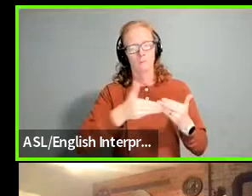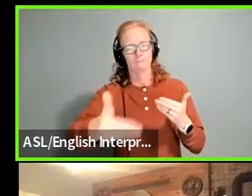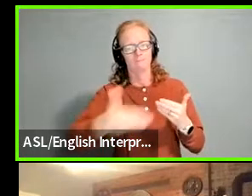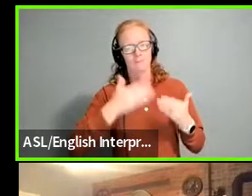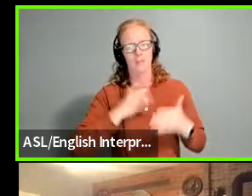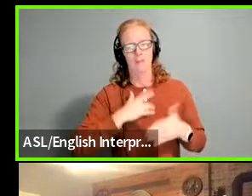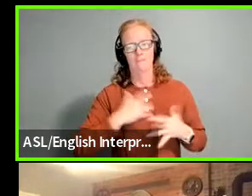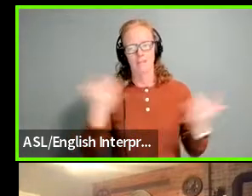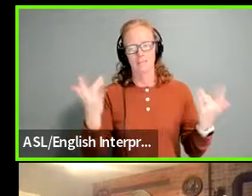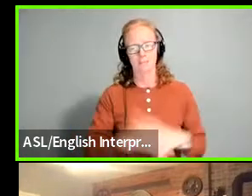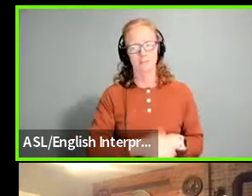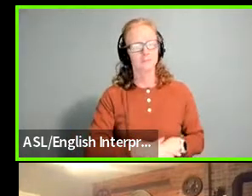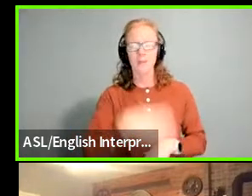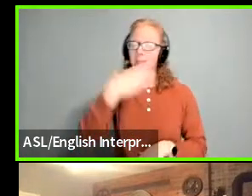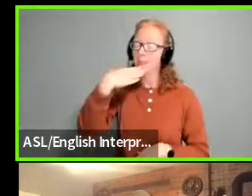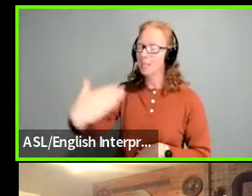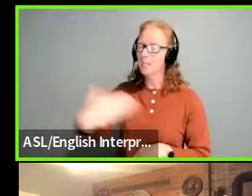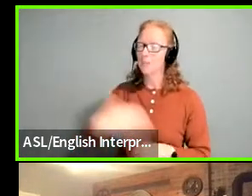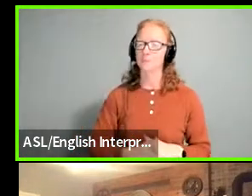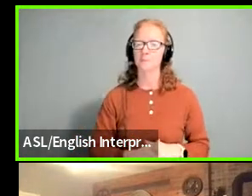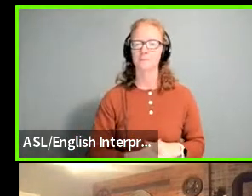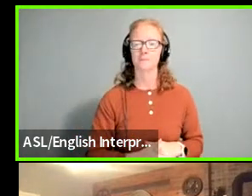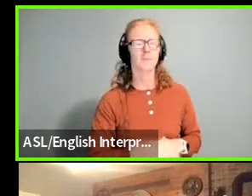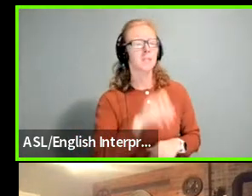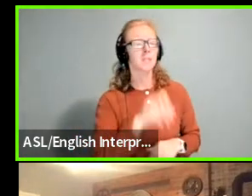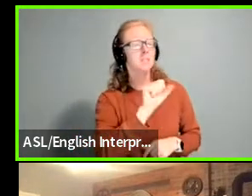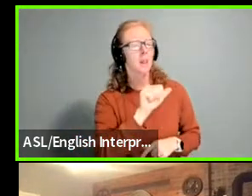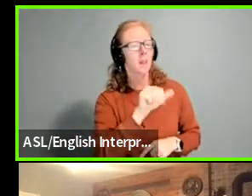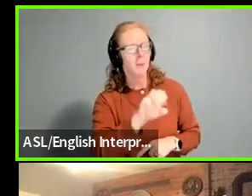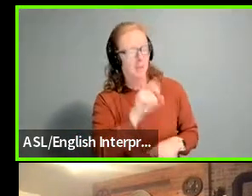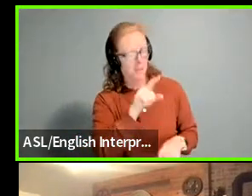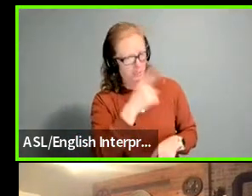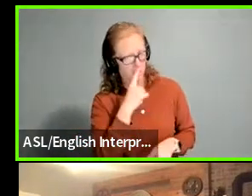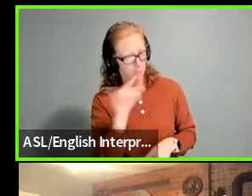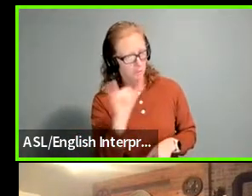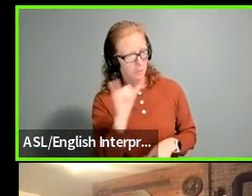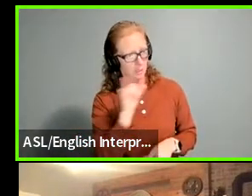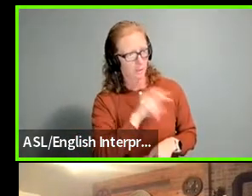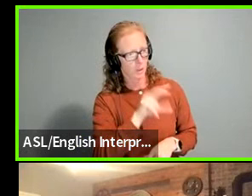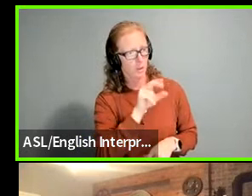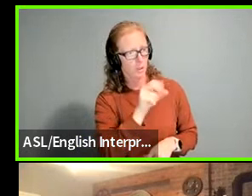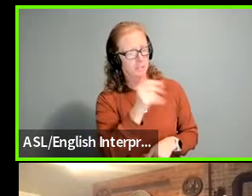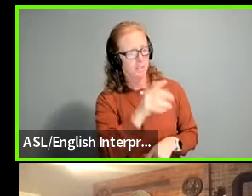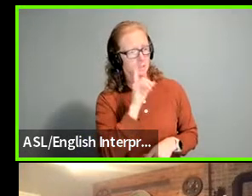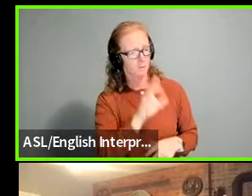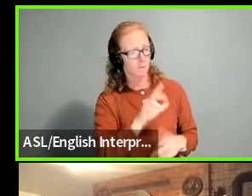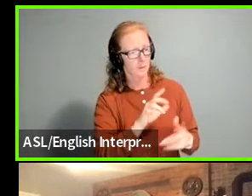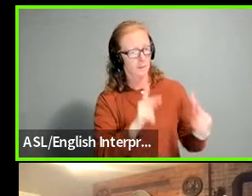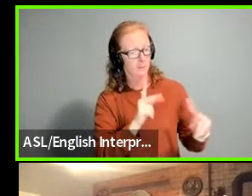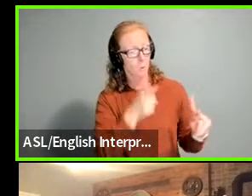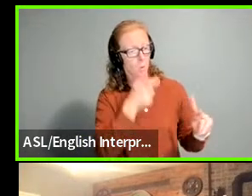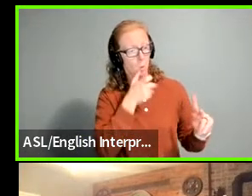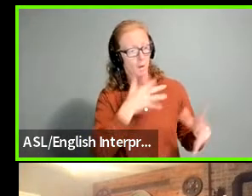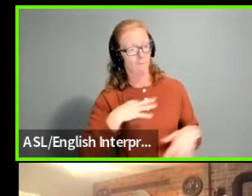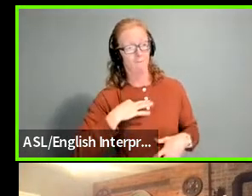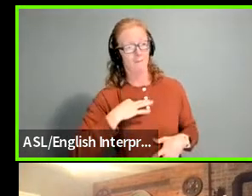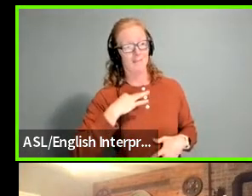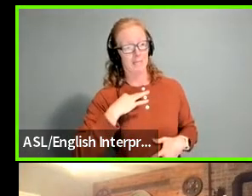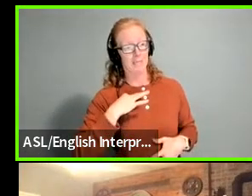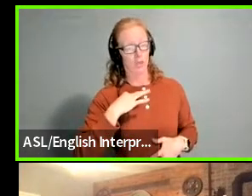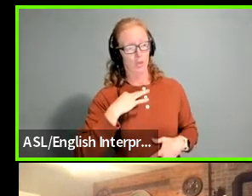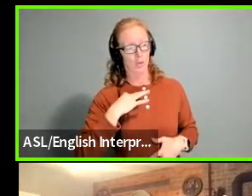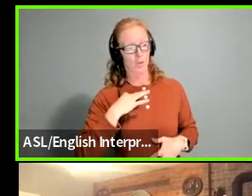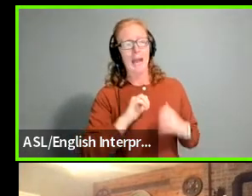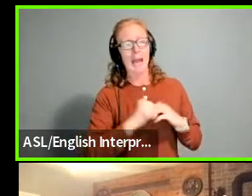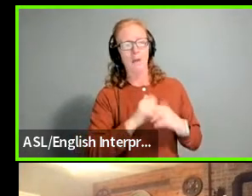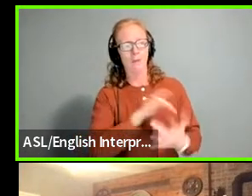year. Thank you. And Salome, just for that, could you give it 30 seconds in terms of if folks do want to volunteer, how